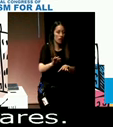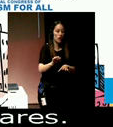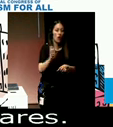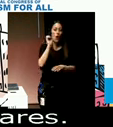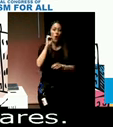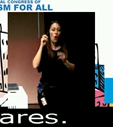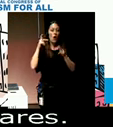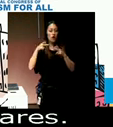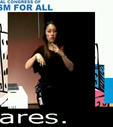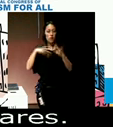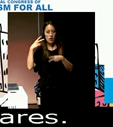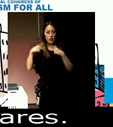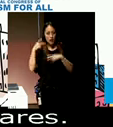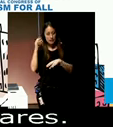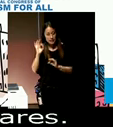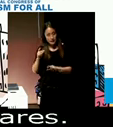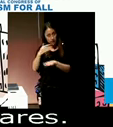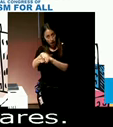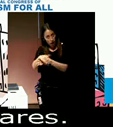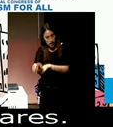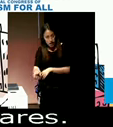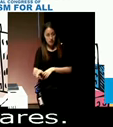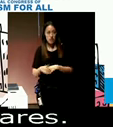the hotels.